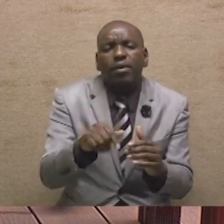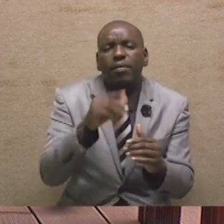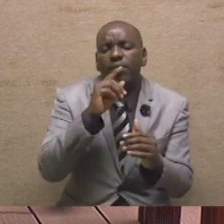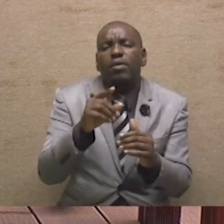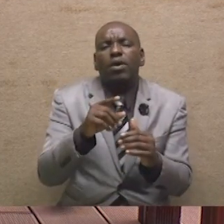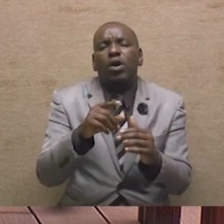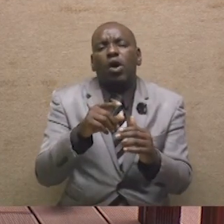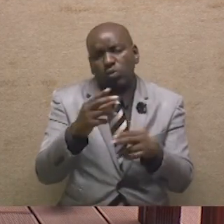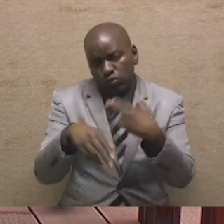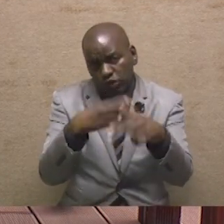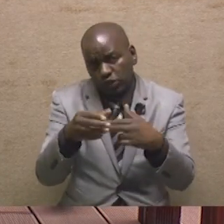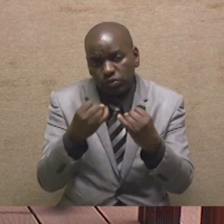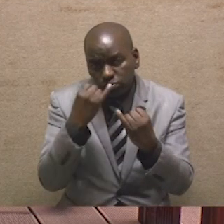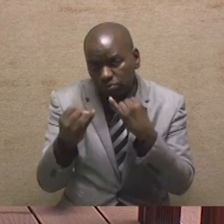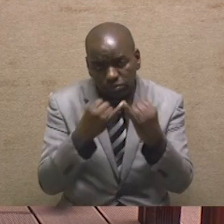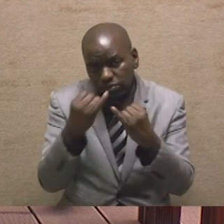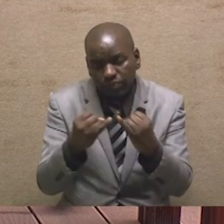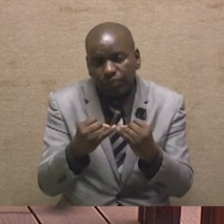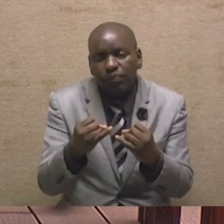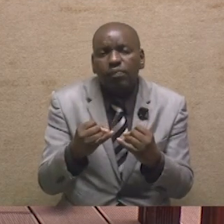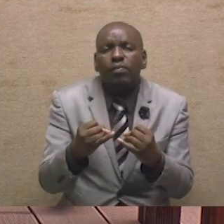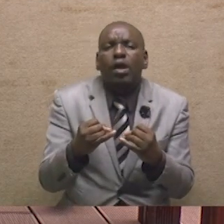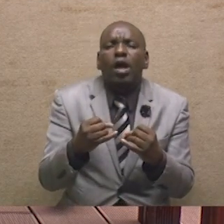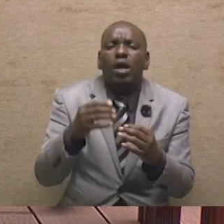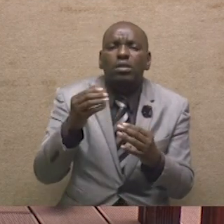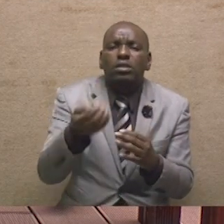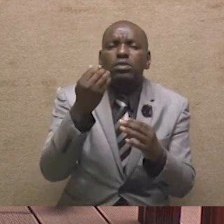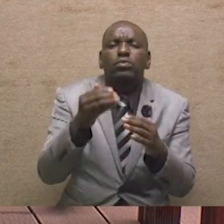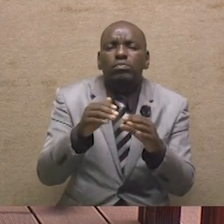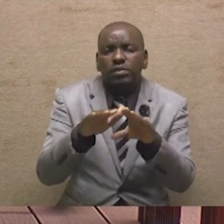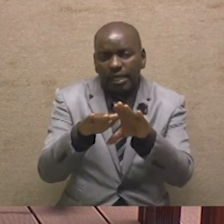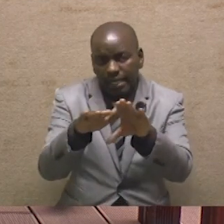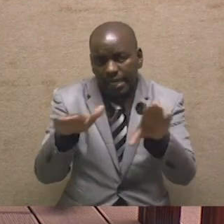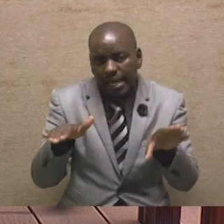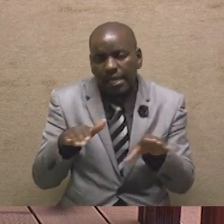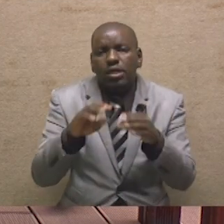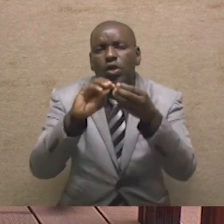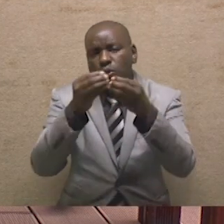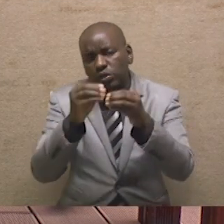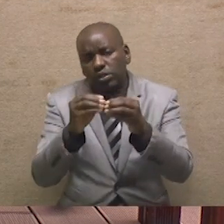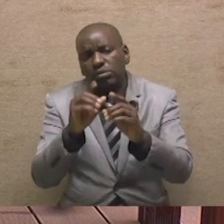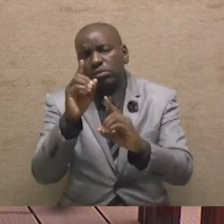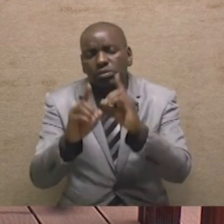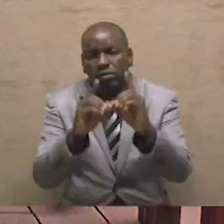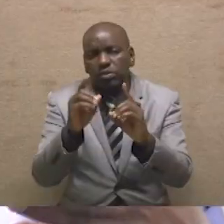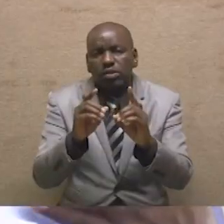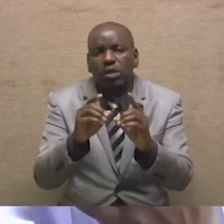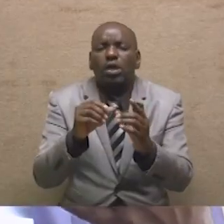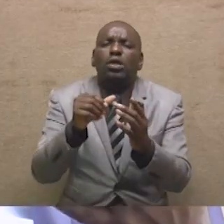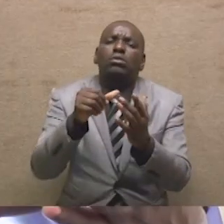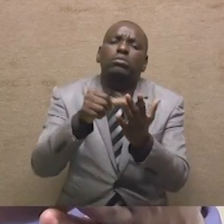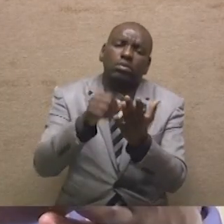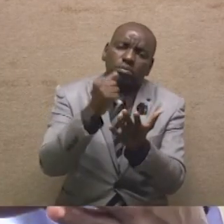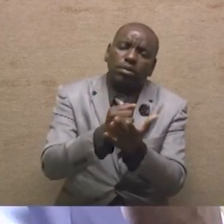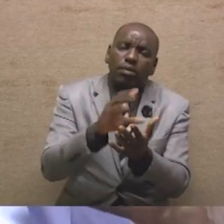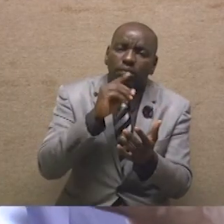further. Because the acquisition of the land, the construction of the infrastructure prior to registration was not